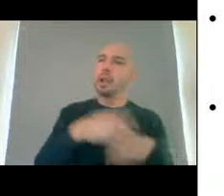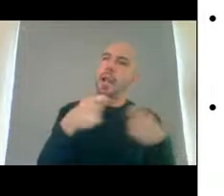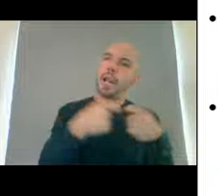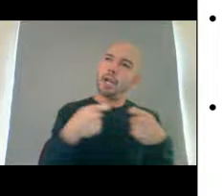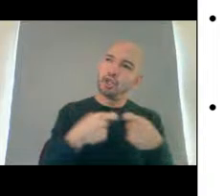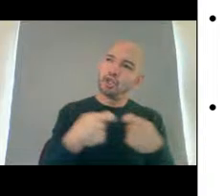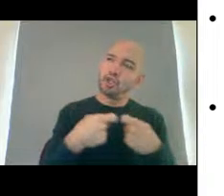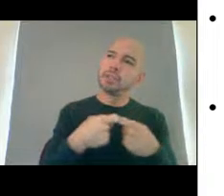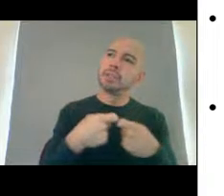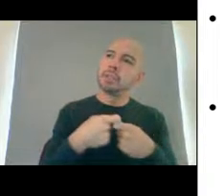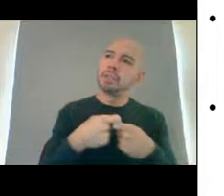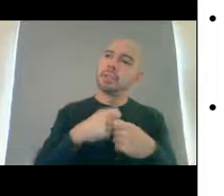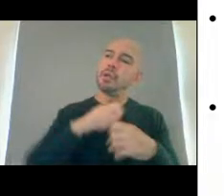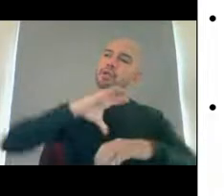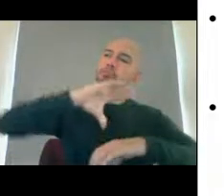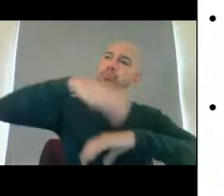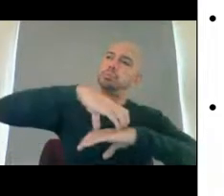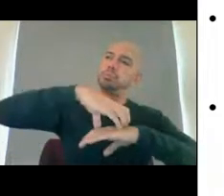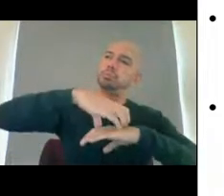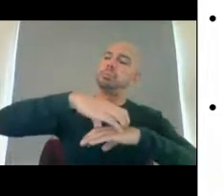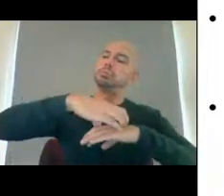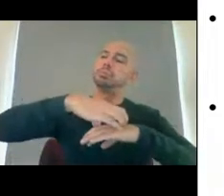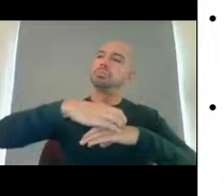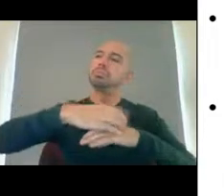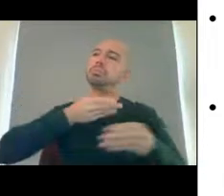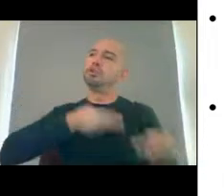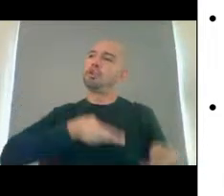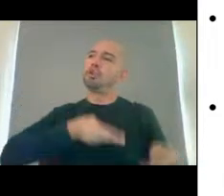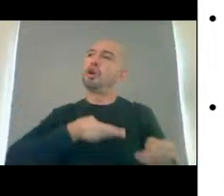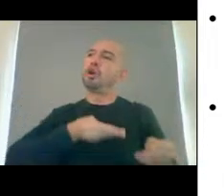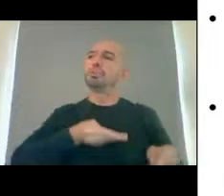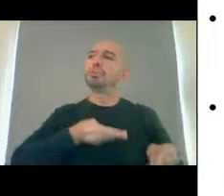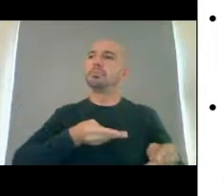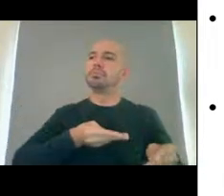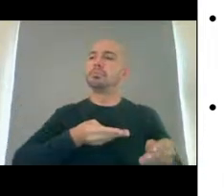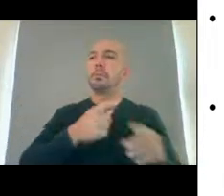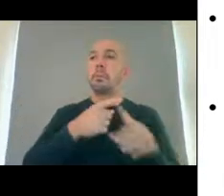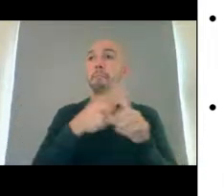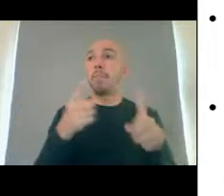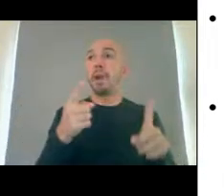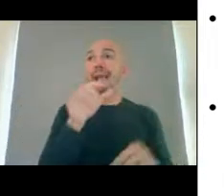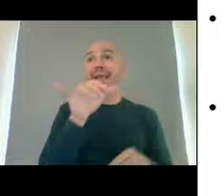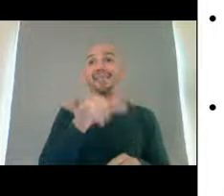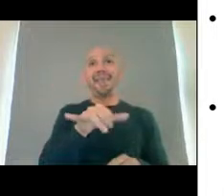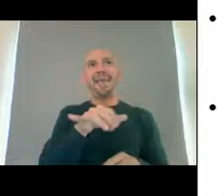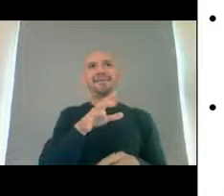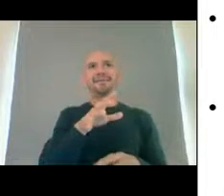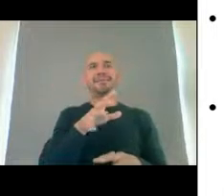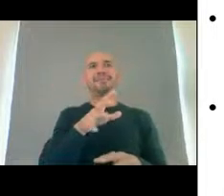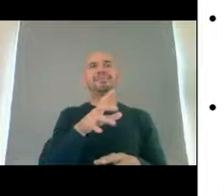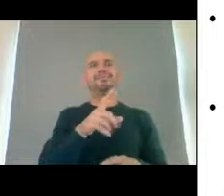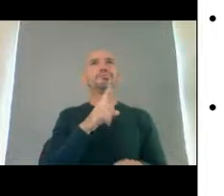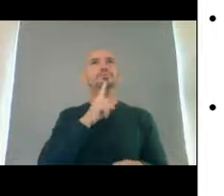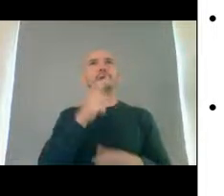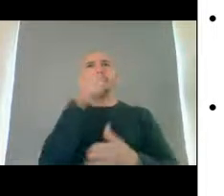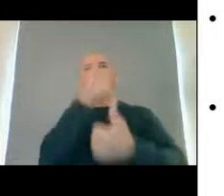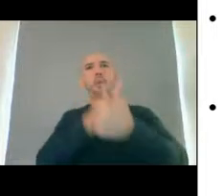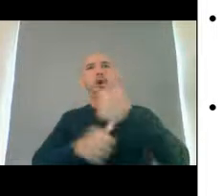the priority corridors that that we have but it's part of a multi-faceted overall